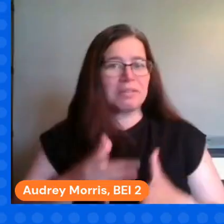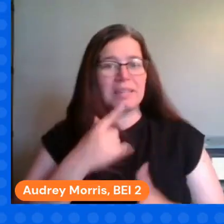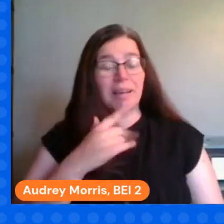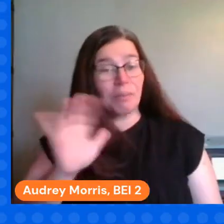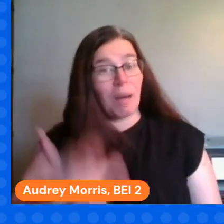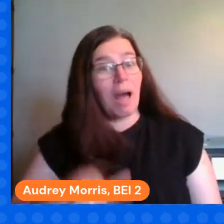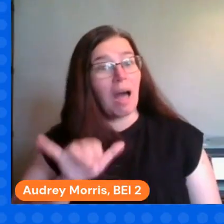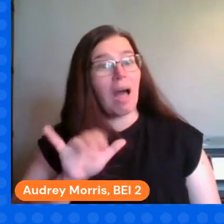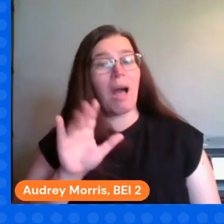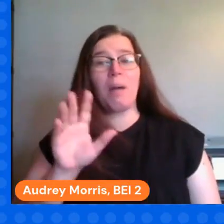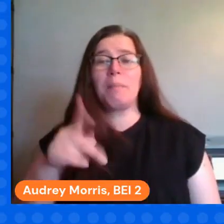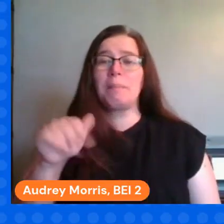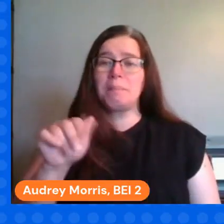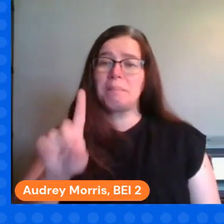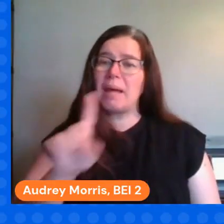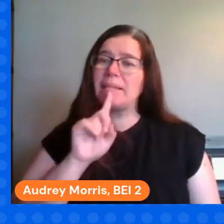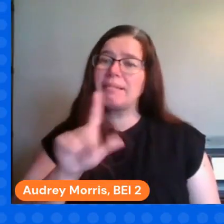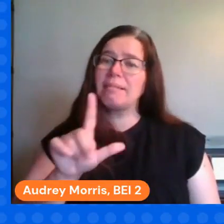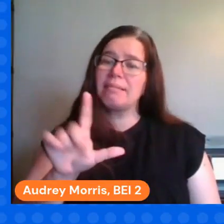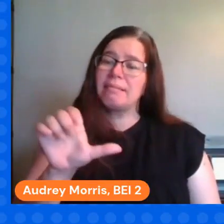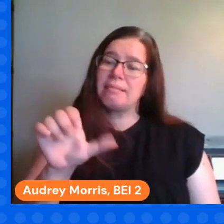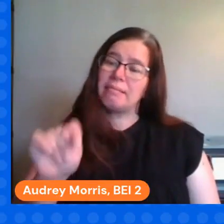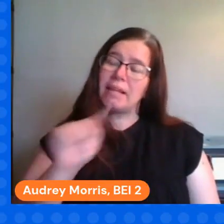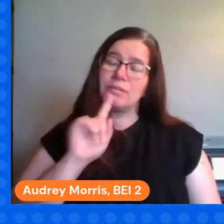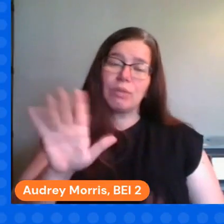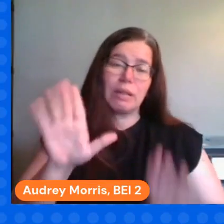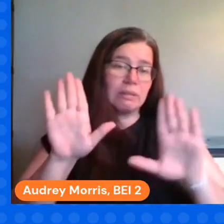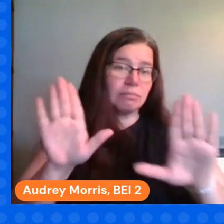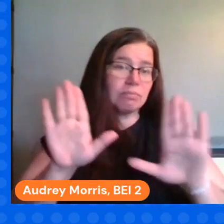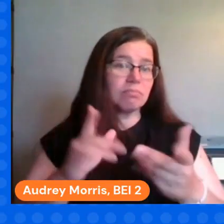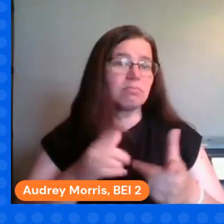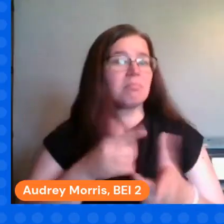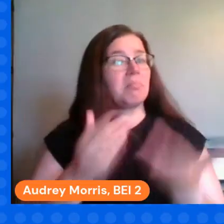So we're happy that this might be useful for the community.